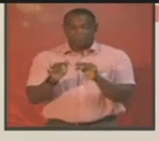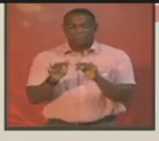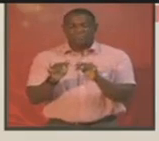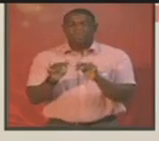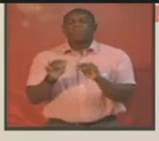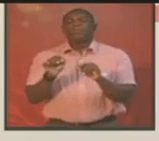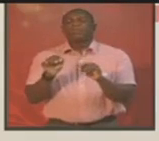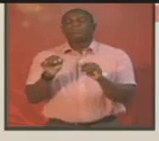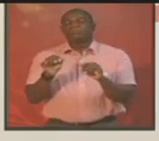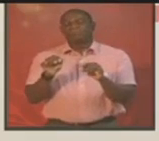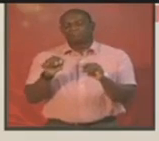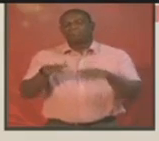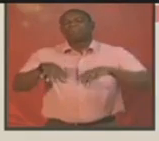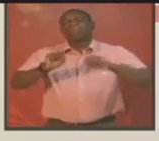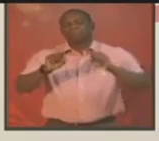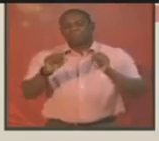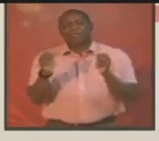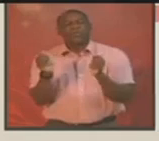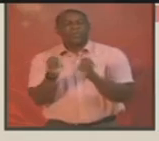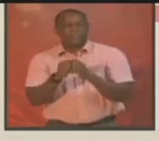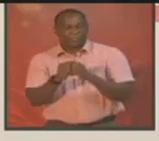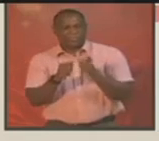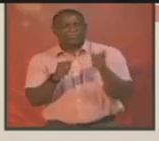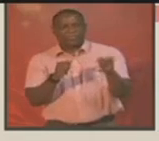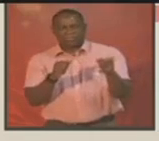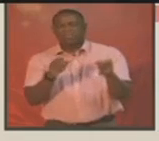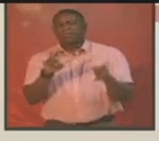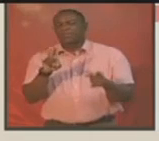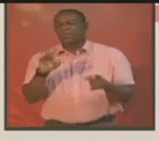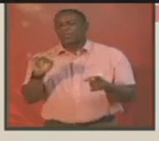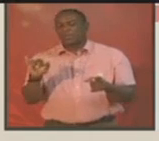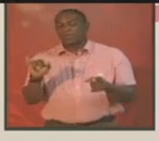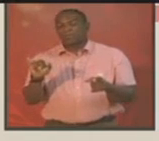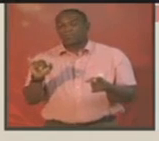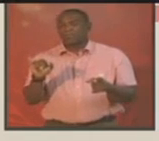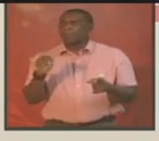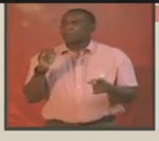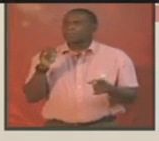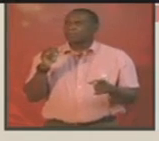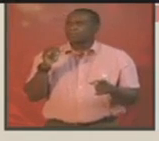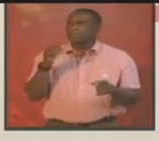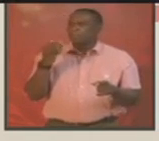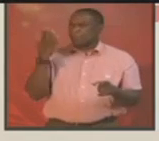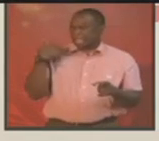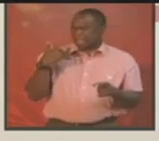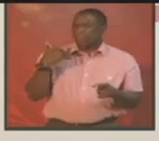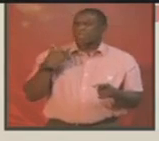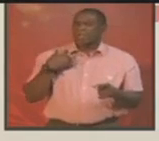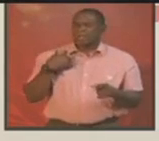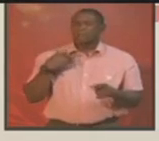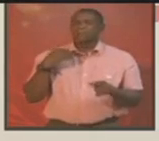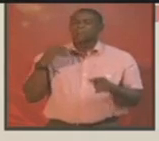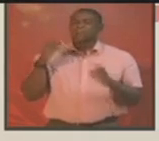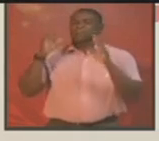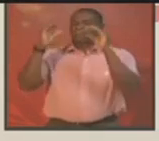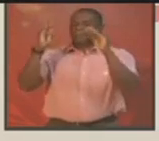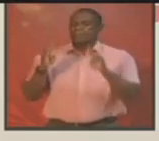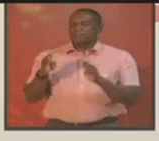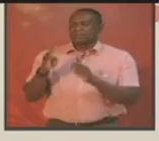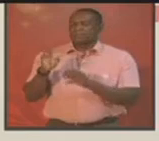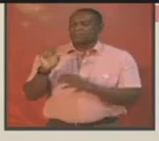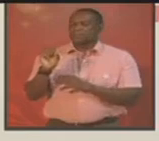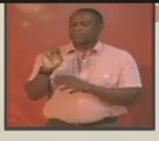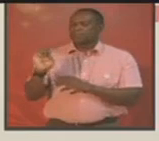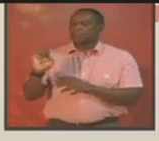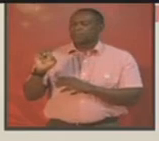West Indies. Additionally, on the program here, we have had Professor Simangal, Dean of the Faculty,